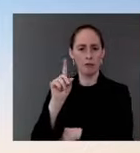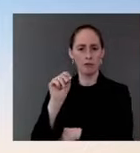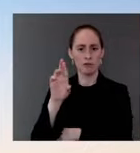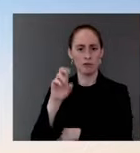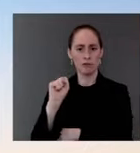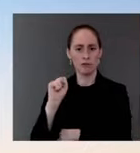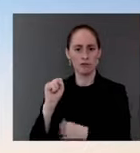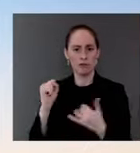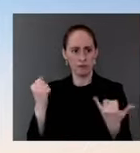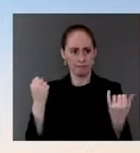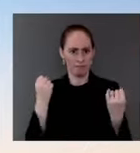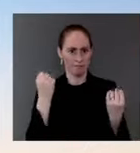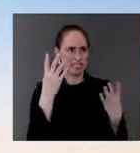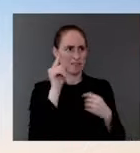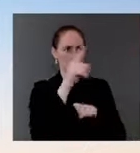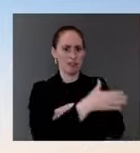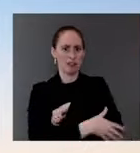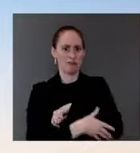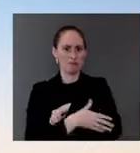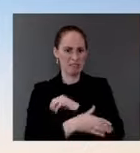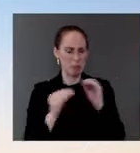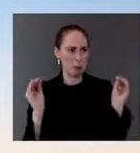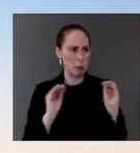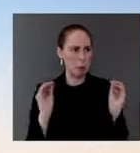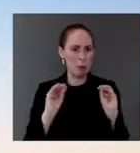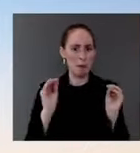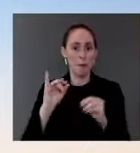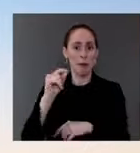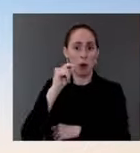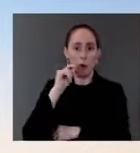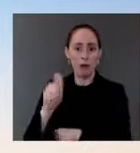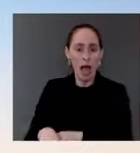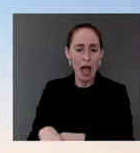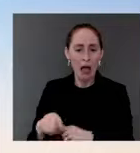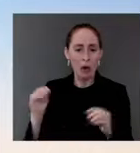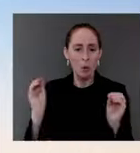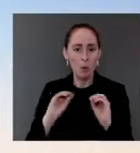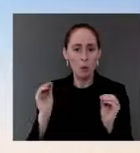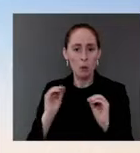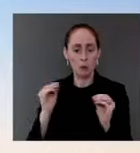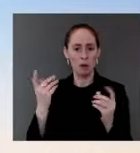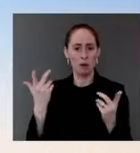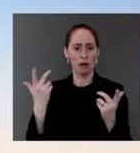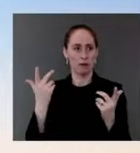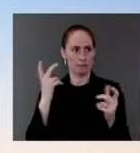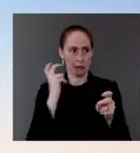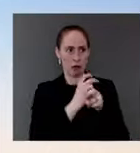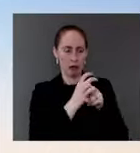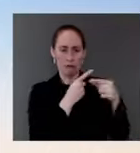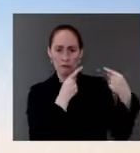me first state, having worked at the State Department for a few years, that we have a very talented foreign service